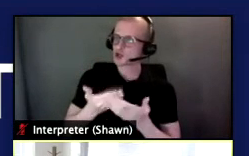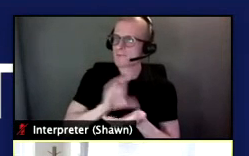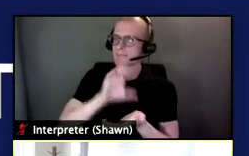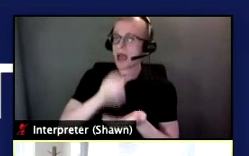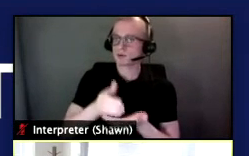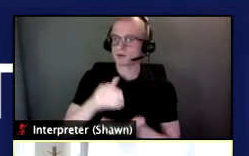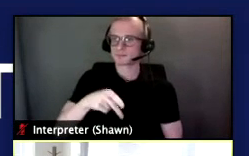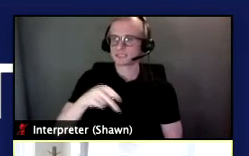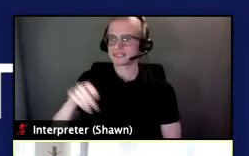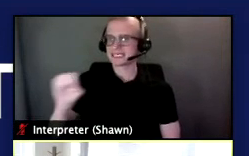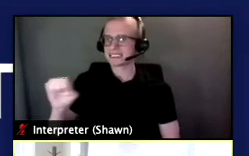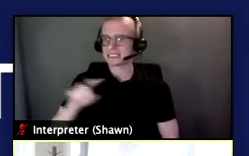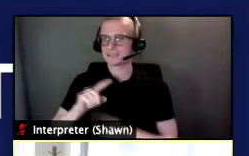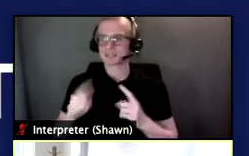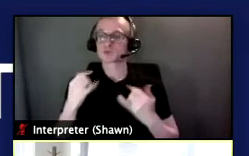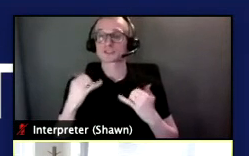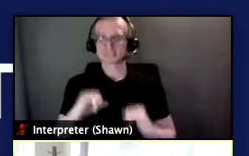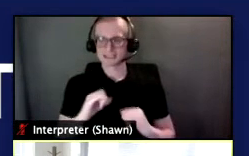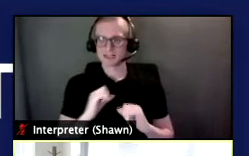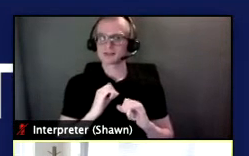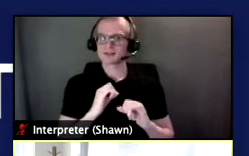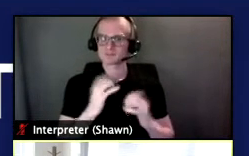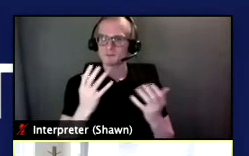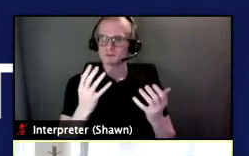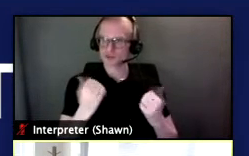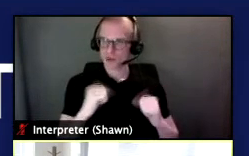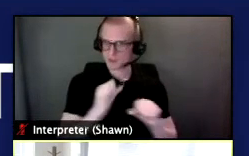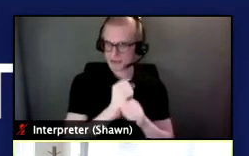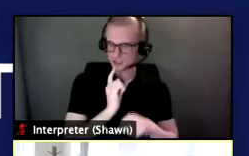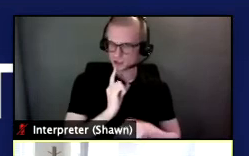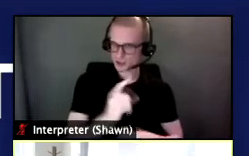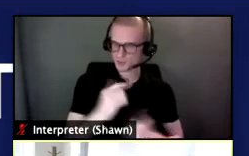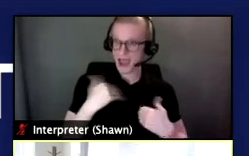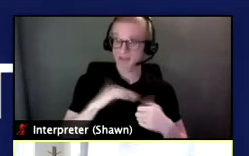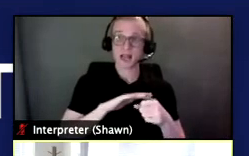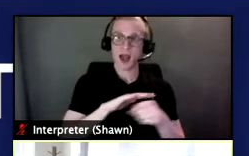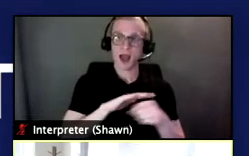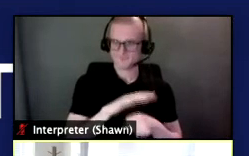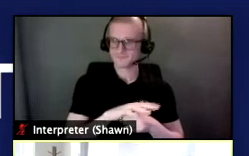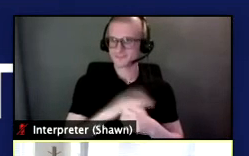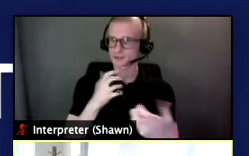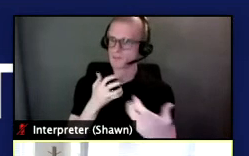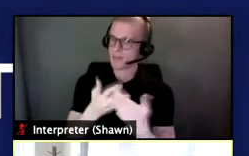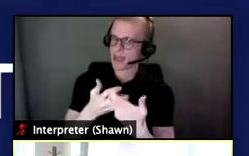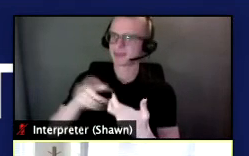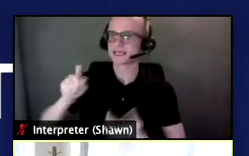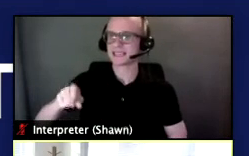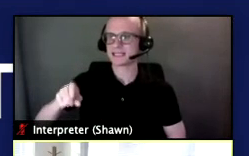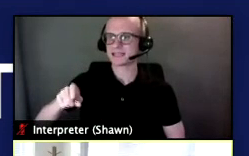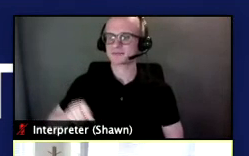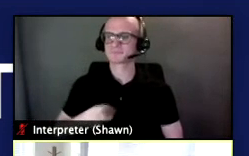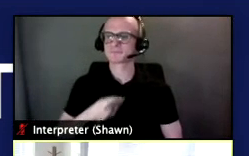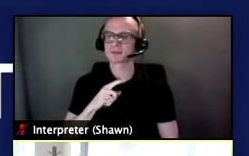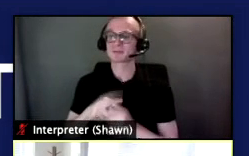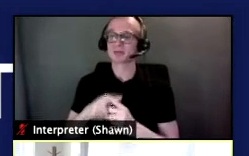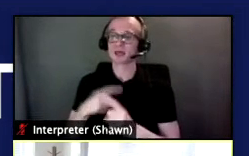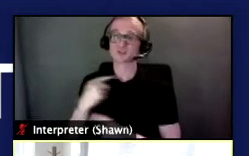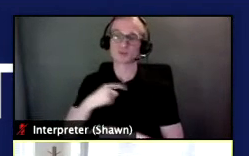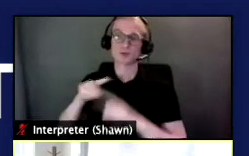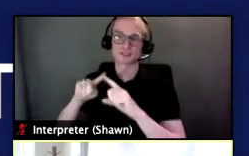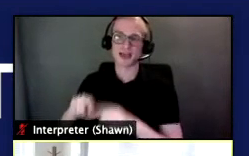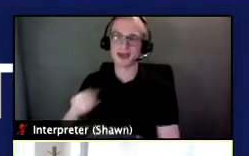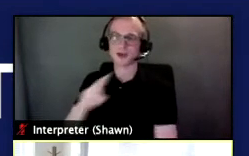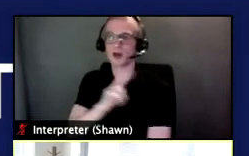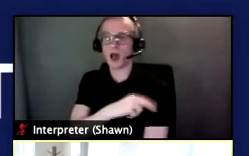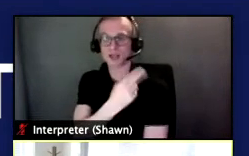to meet needs, and we're still relying on hospitals and other providers to get